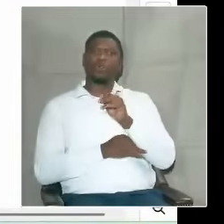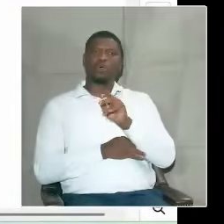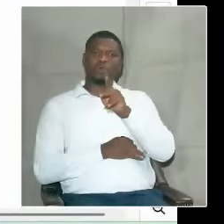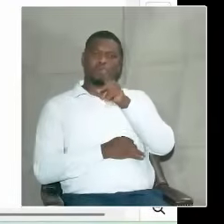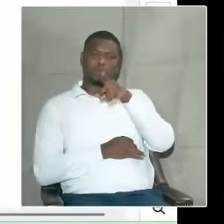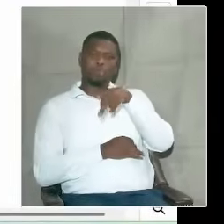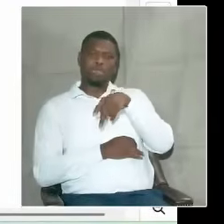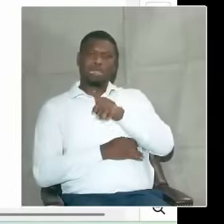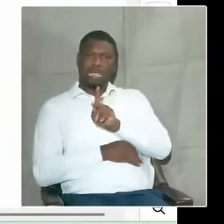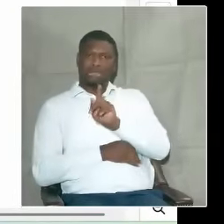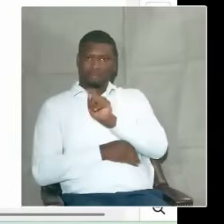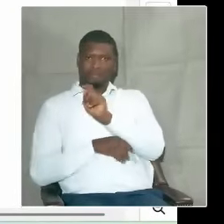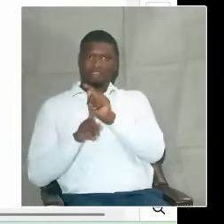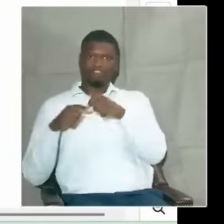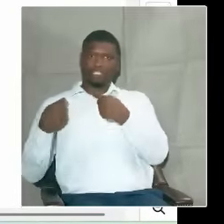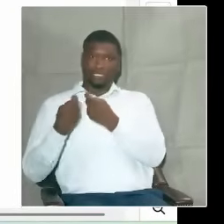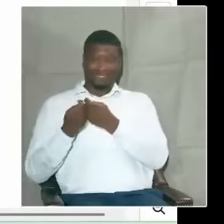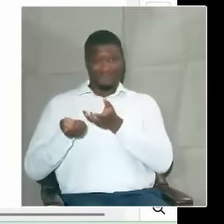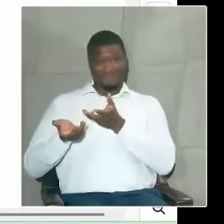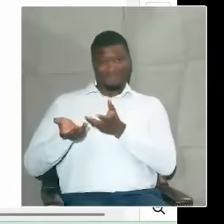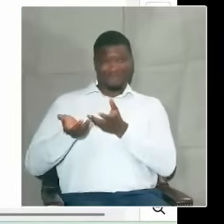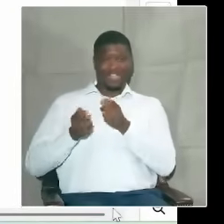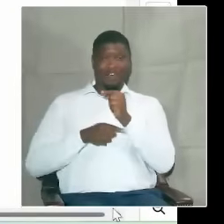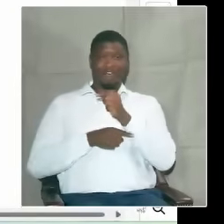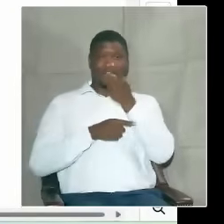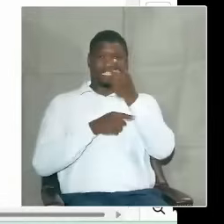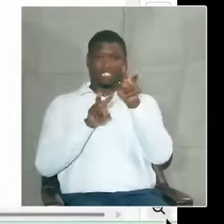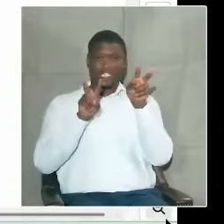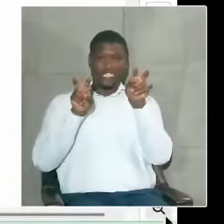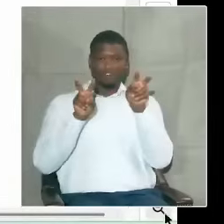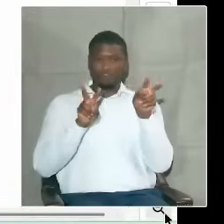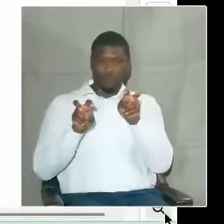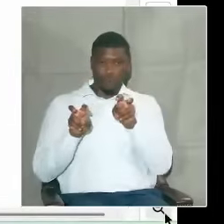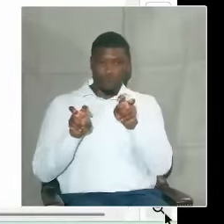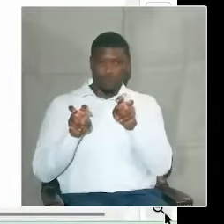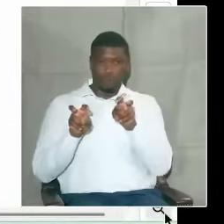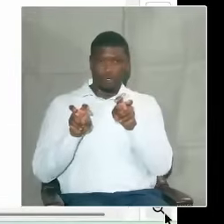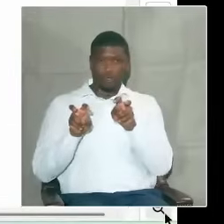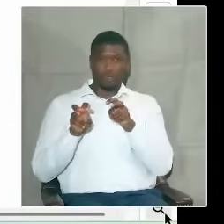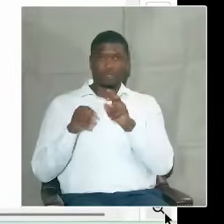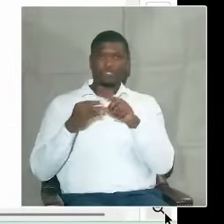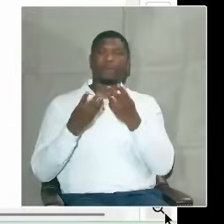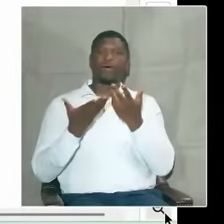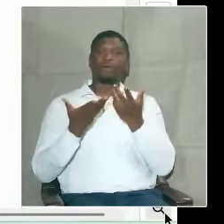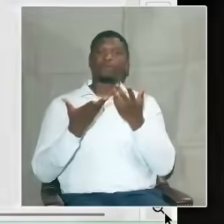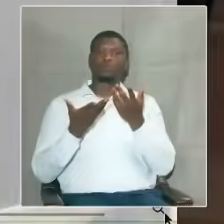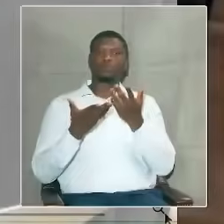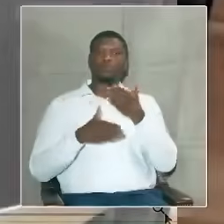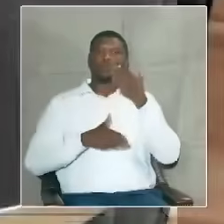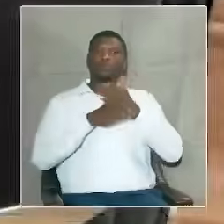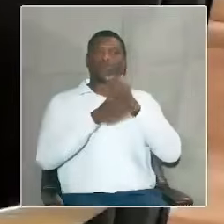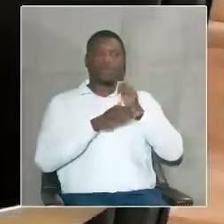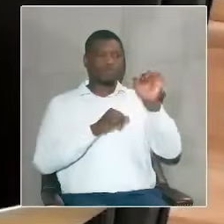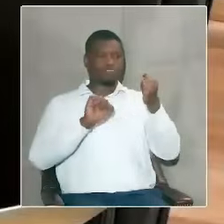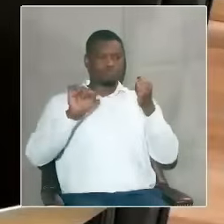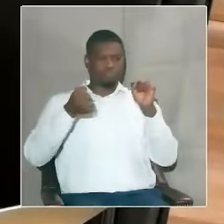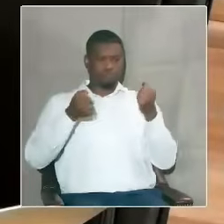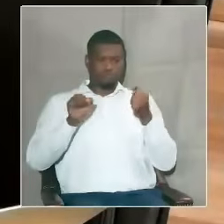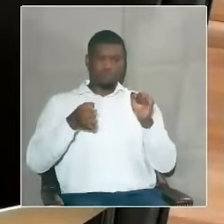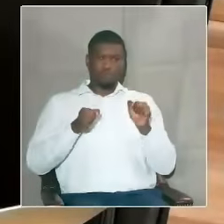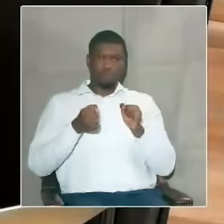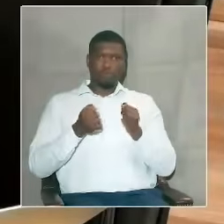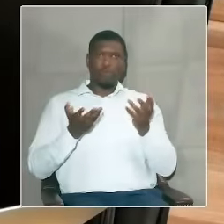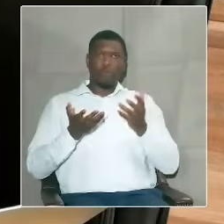Task Team. And the first issue is filling of posts in the intelligence